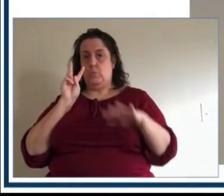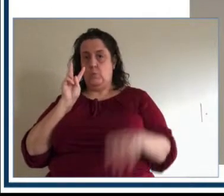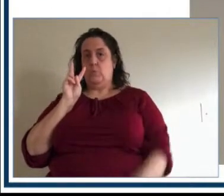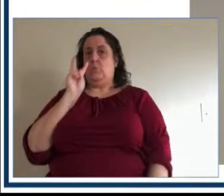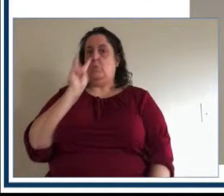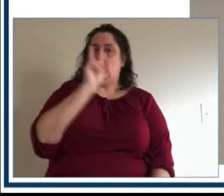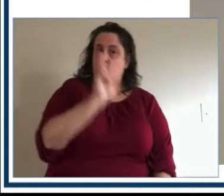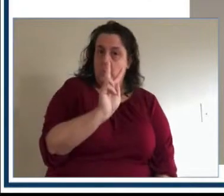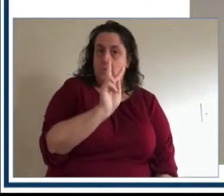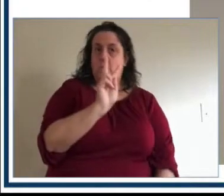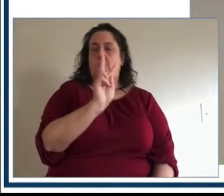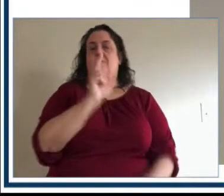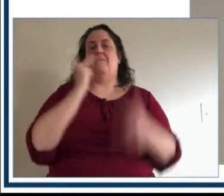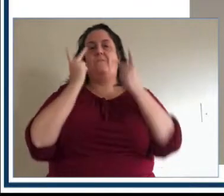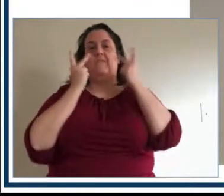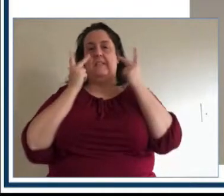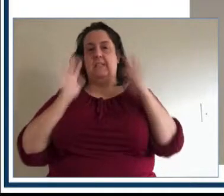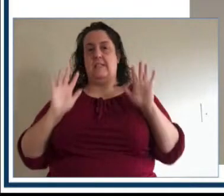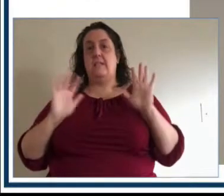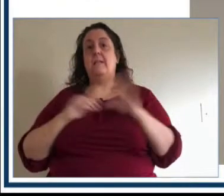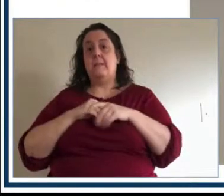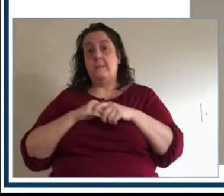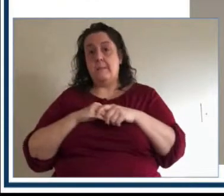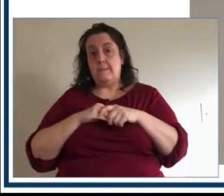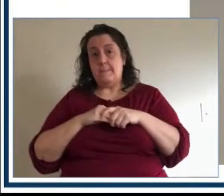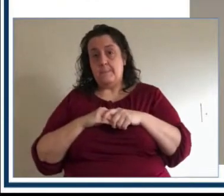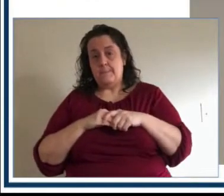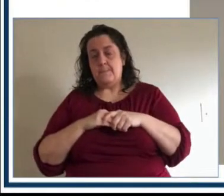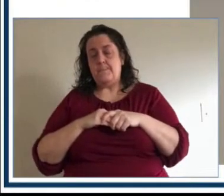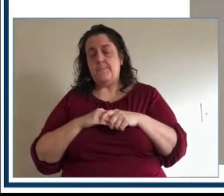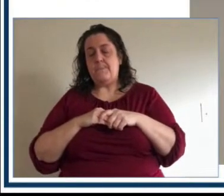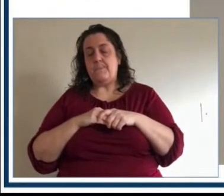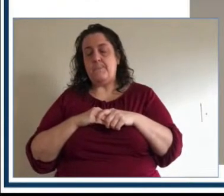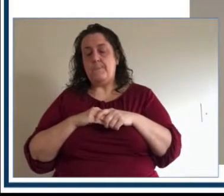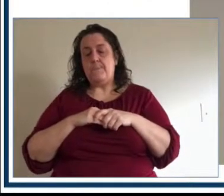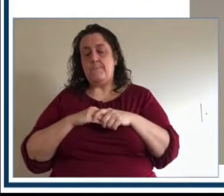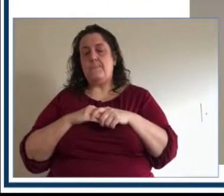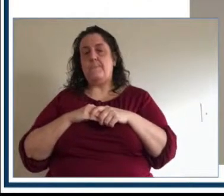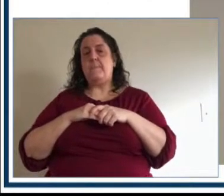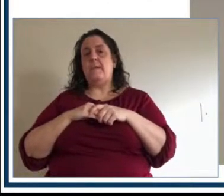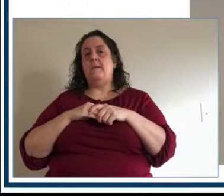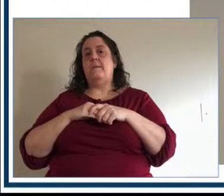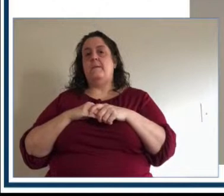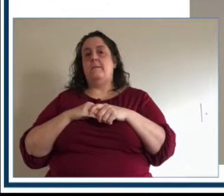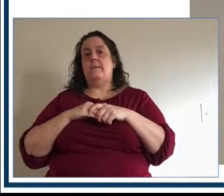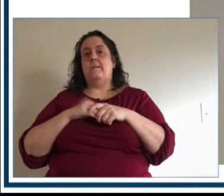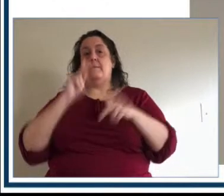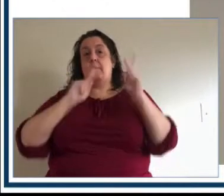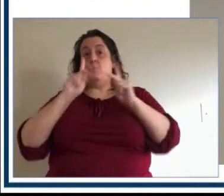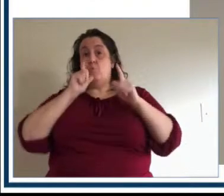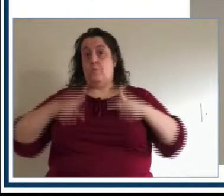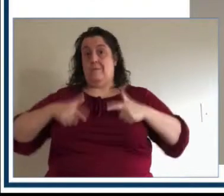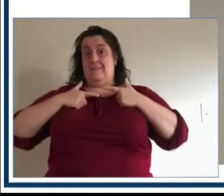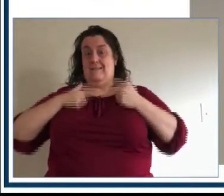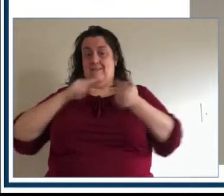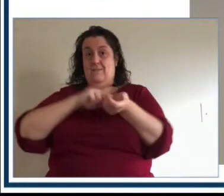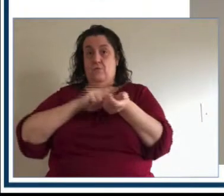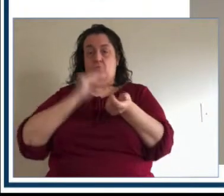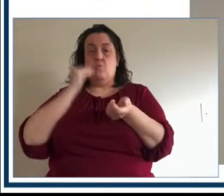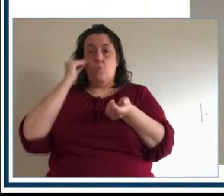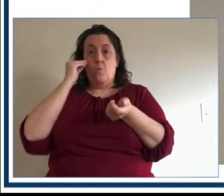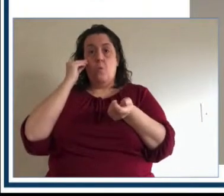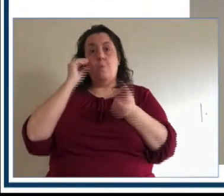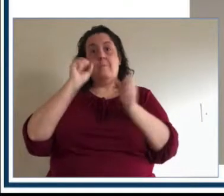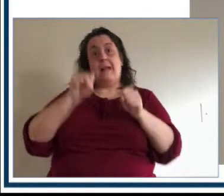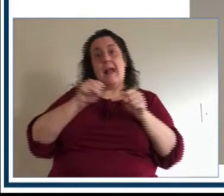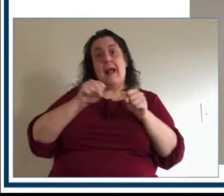Residents will only be able to leave their facility for overnight visits if they are fully vaccinated, and we